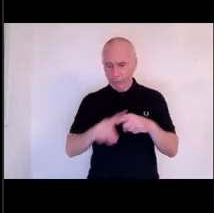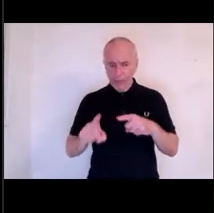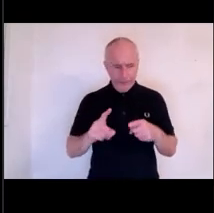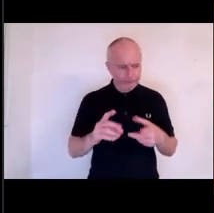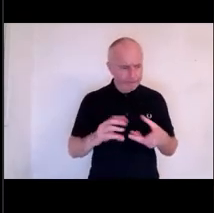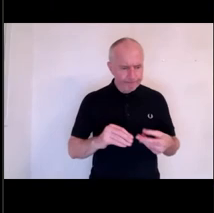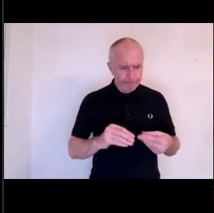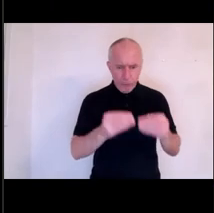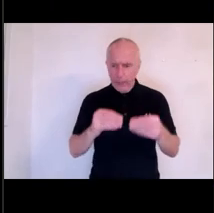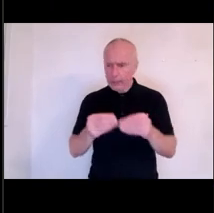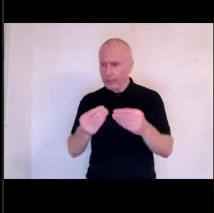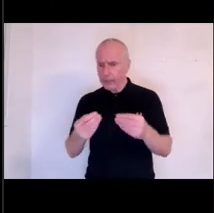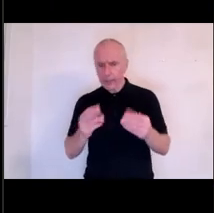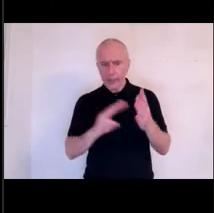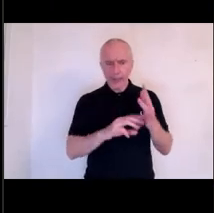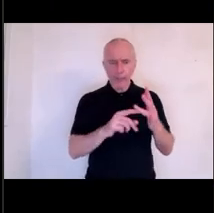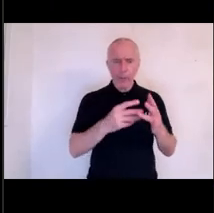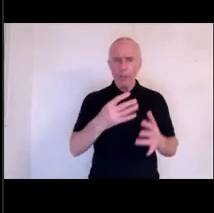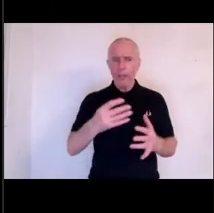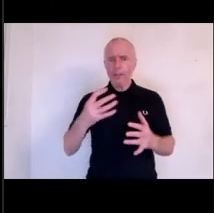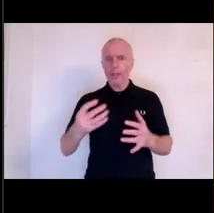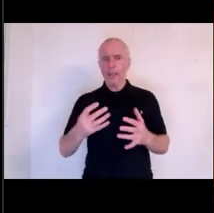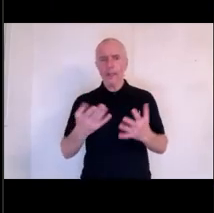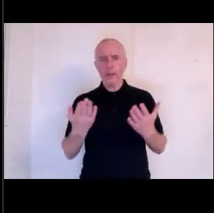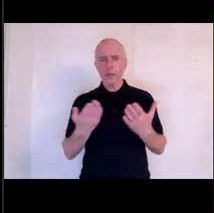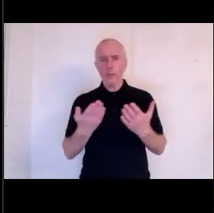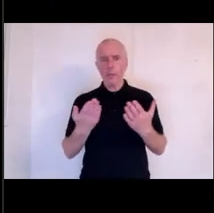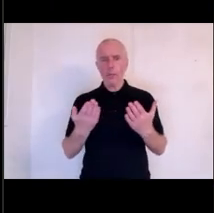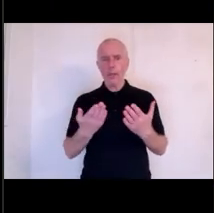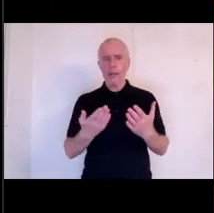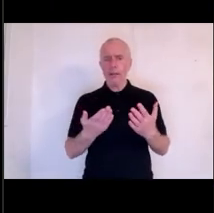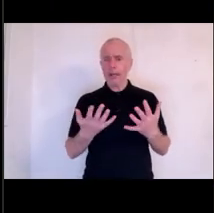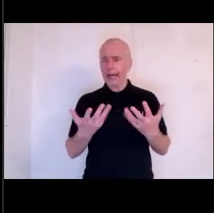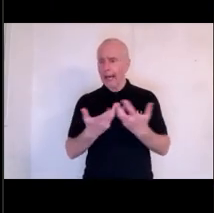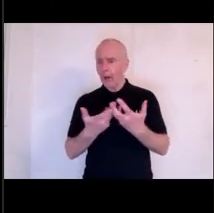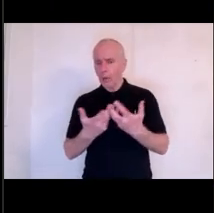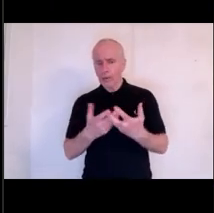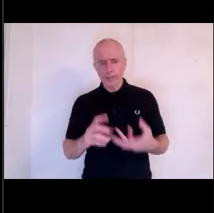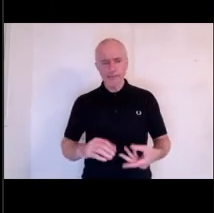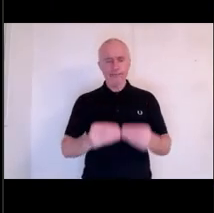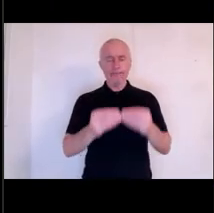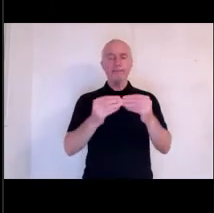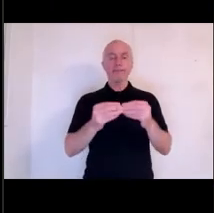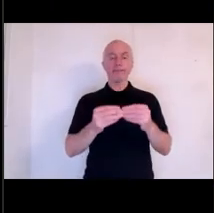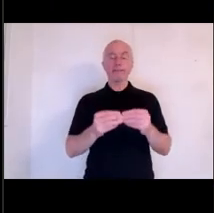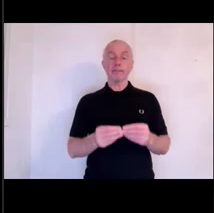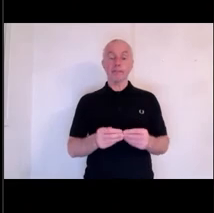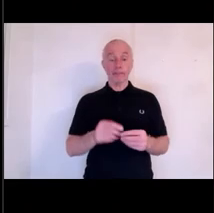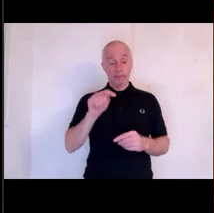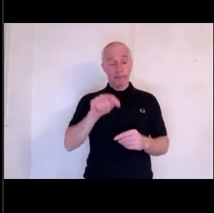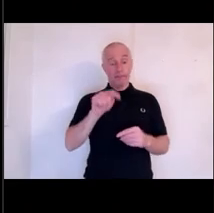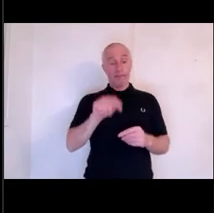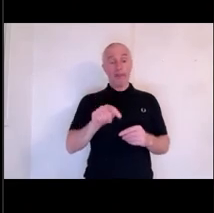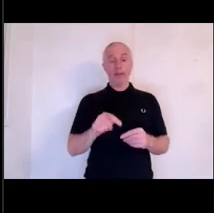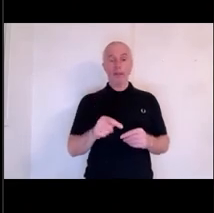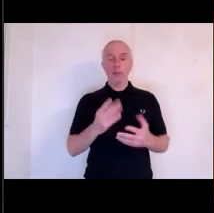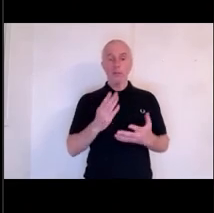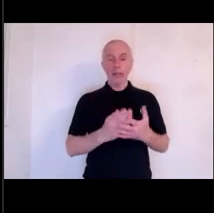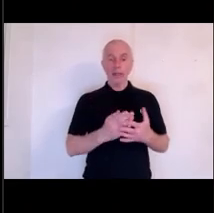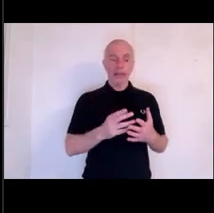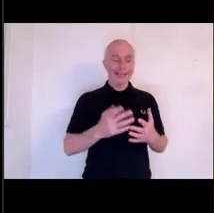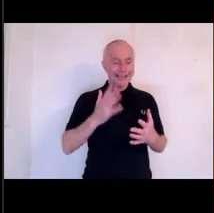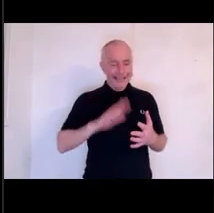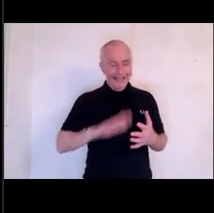99. One of the big challenges from molybdenum 99 is its major production routes are neutron dependent.